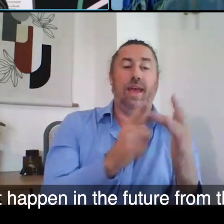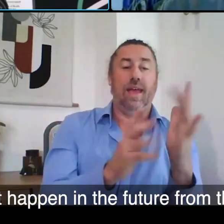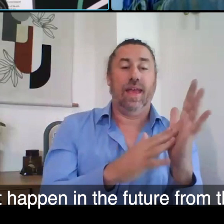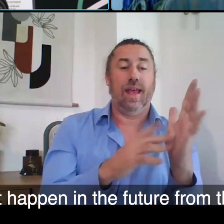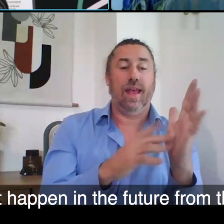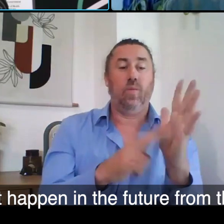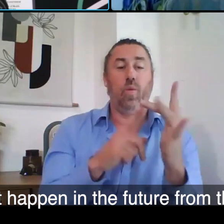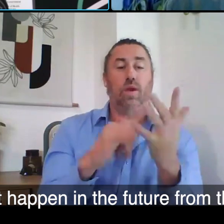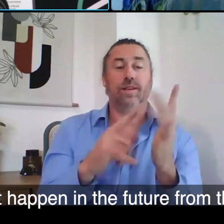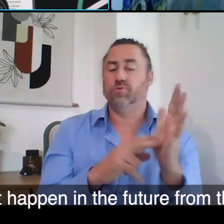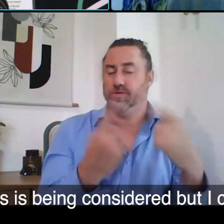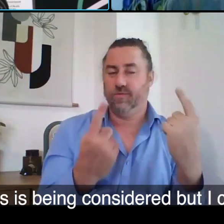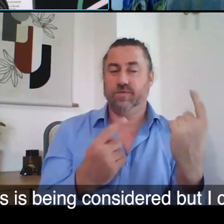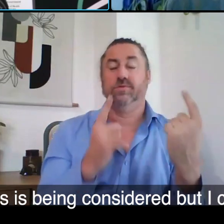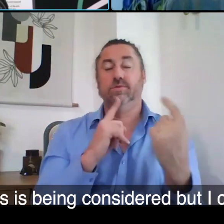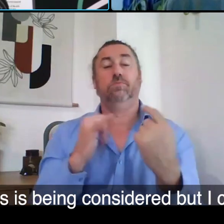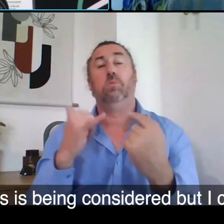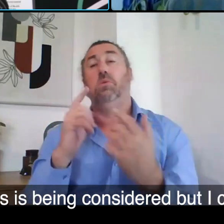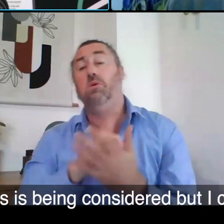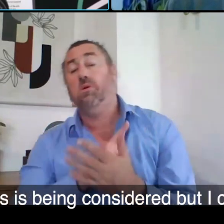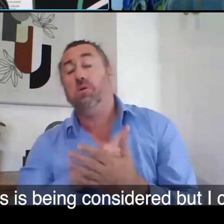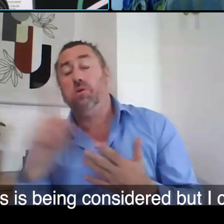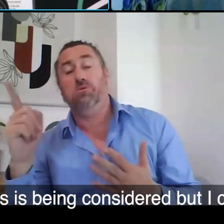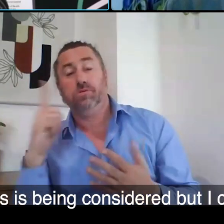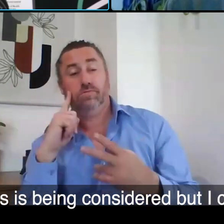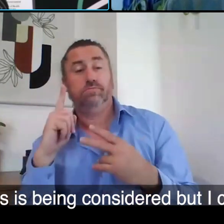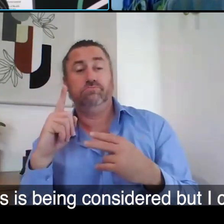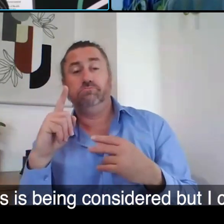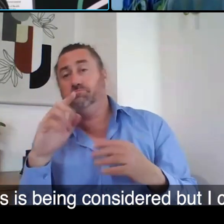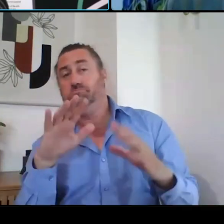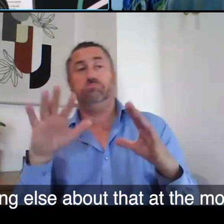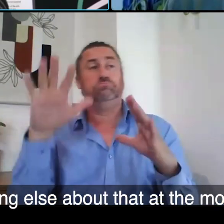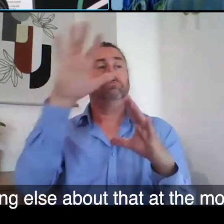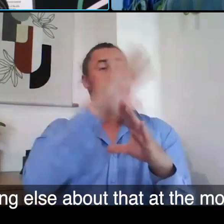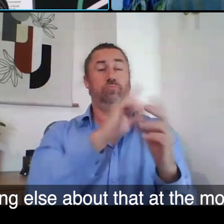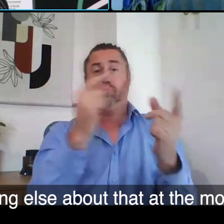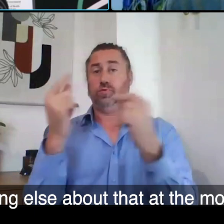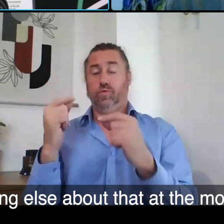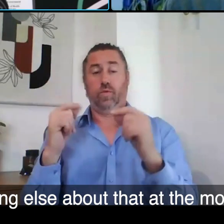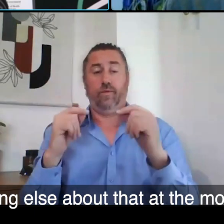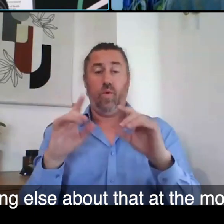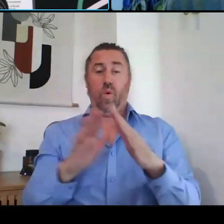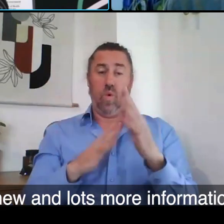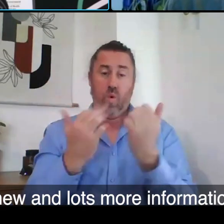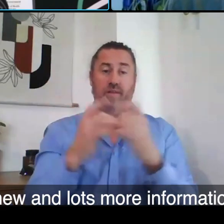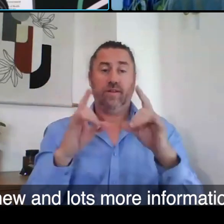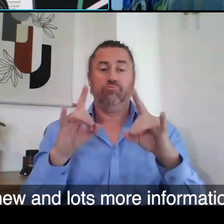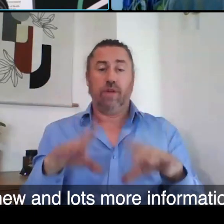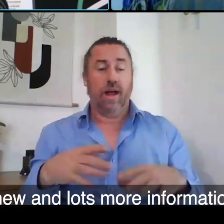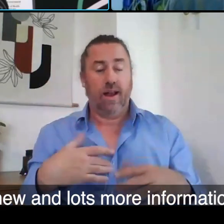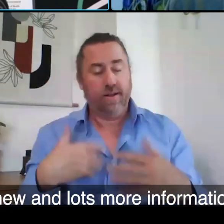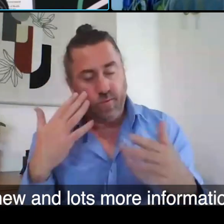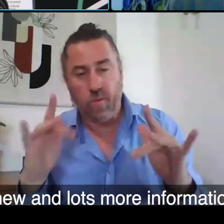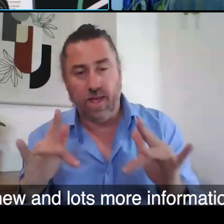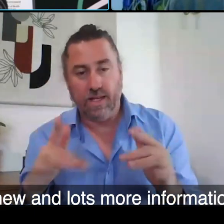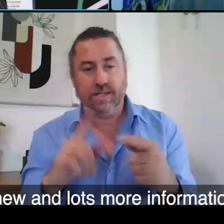What might happen in the future from the national programs is being considered, but I can't say anything else about that at the moment. It's all very